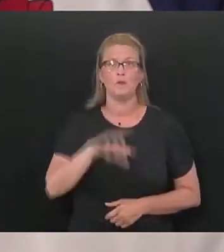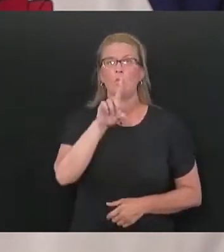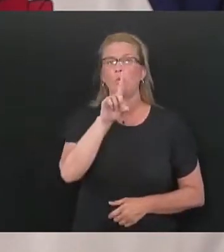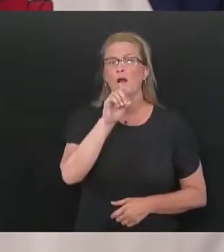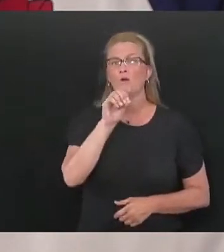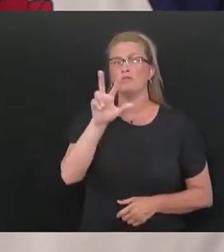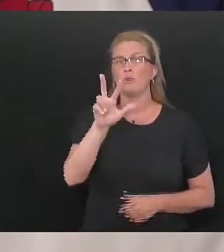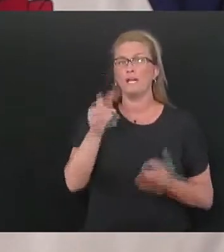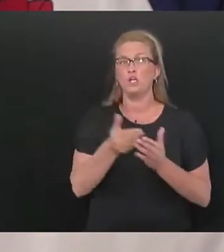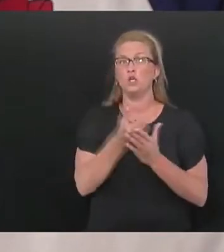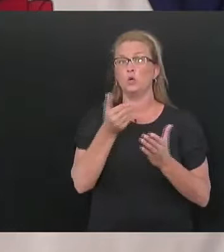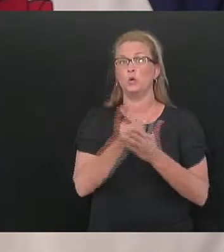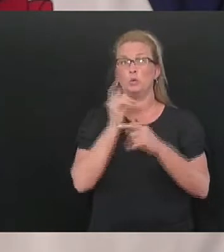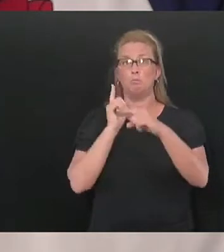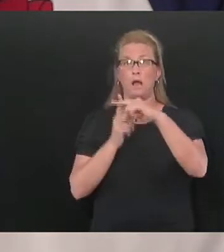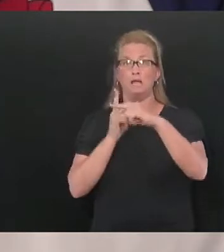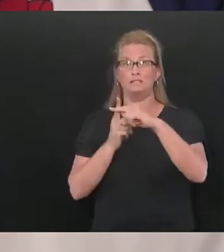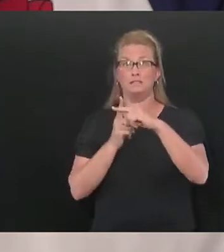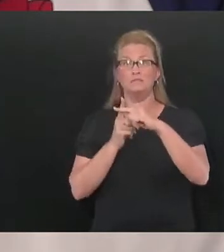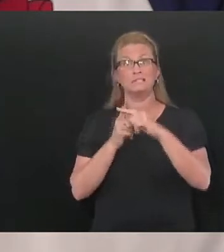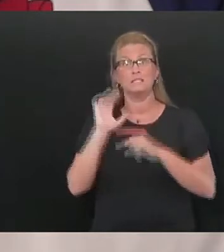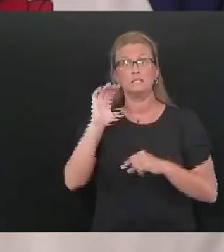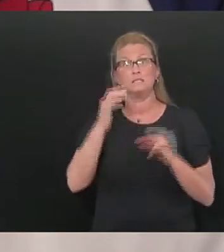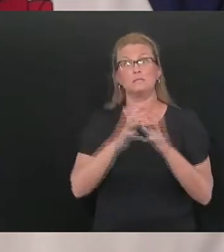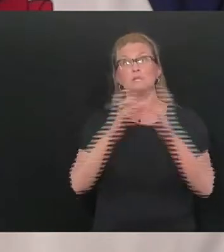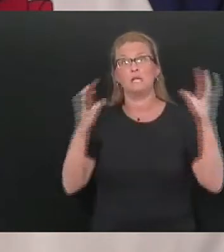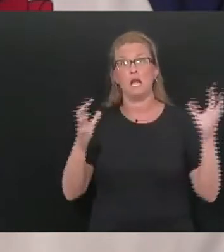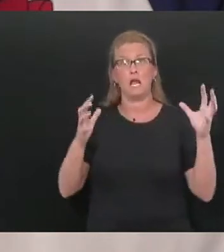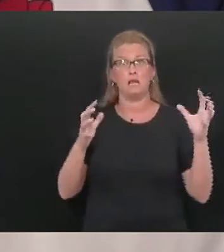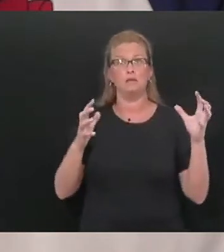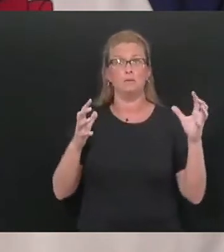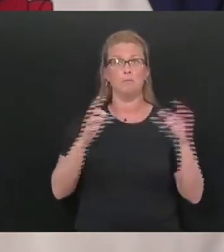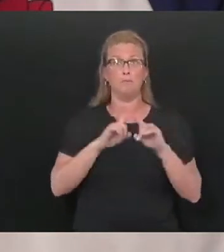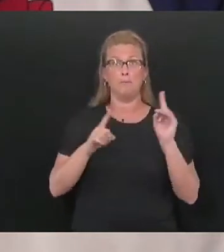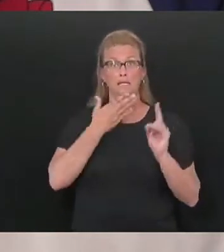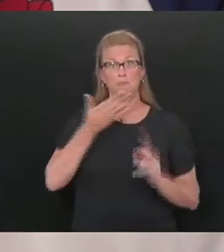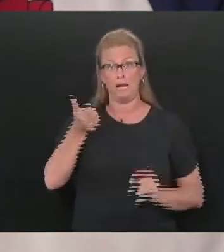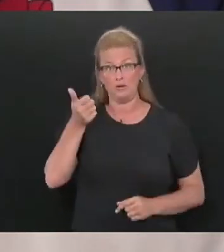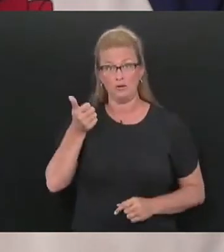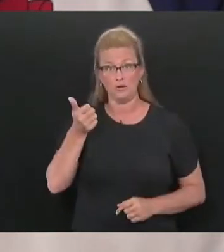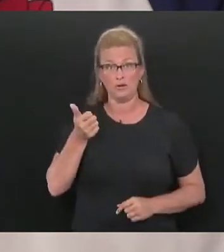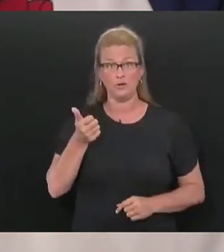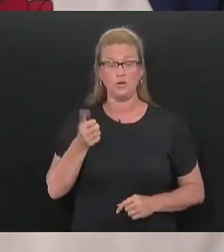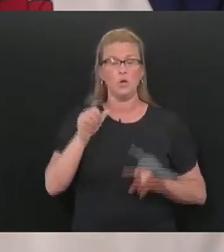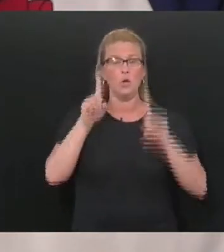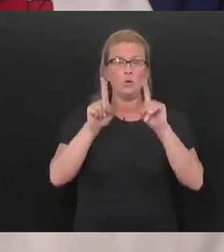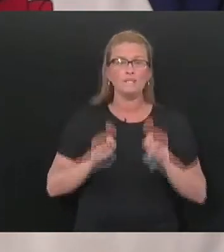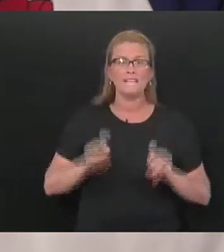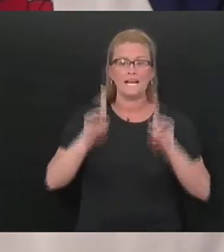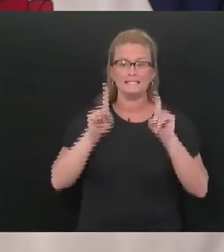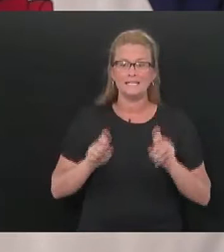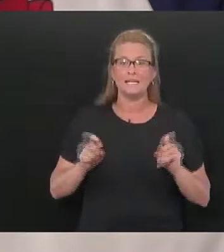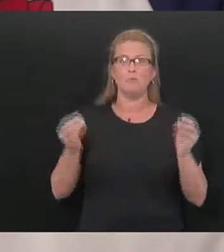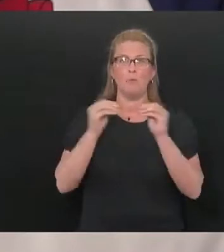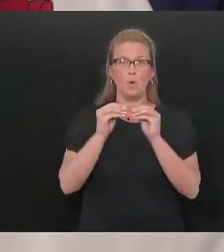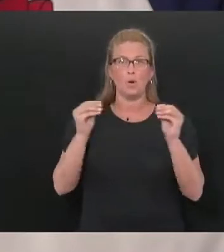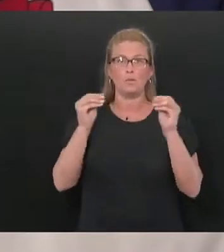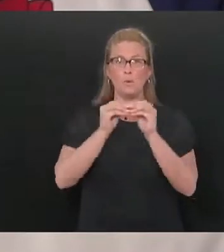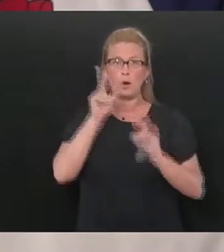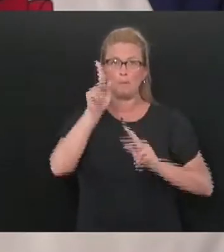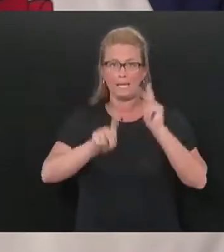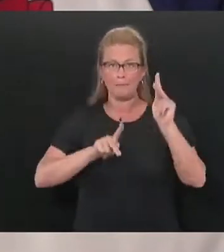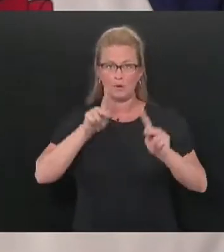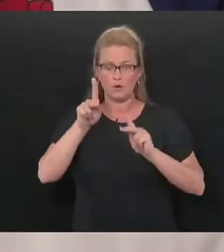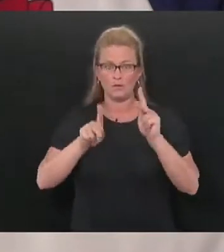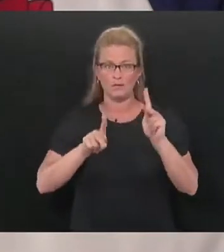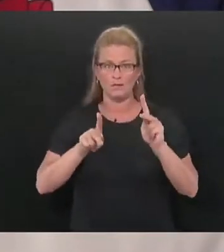positives today, which is way too many, but it's still better. We're testing a ton of people. Now